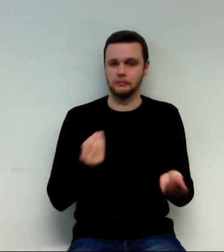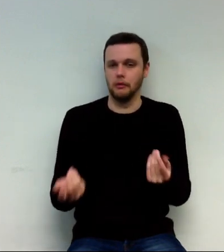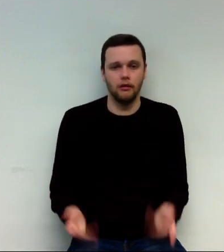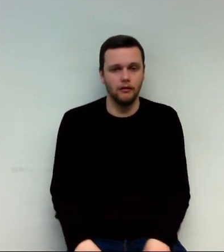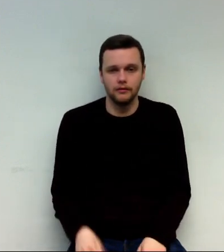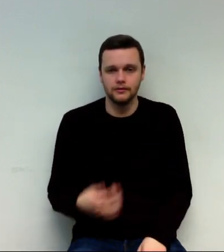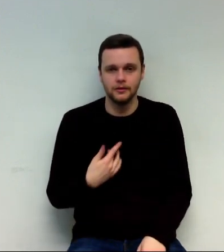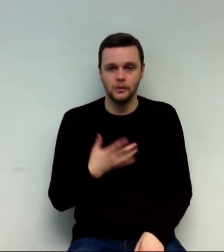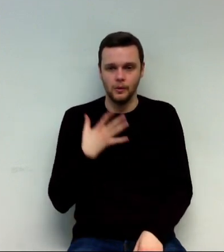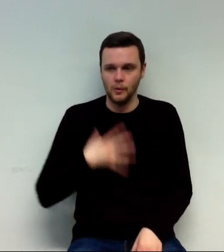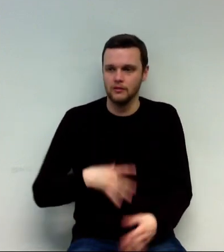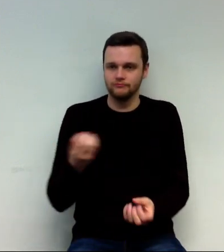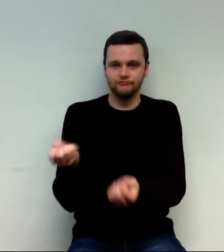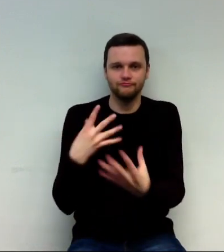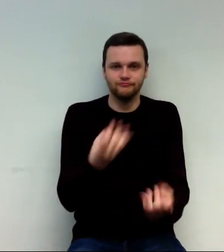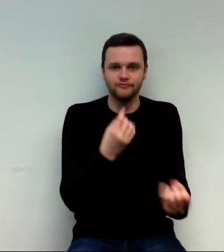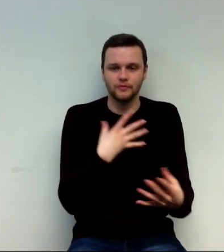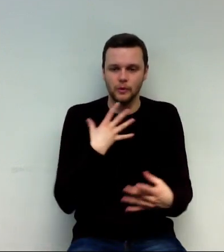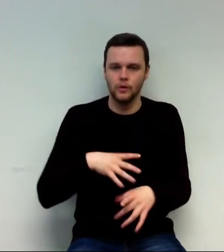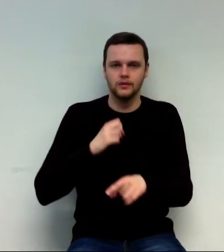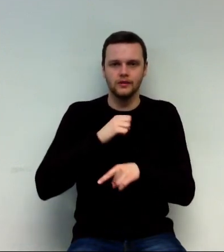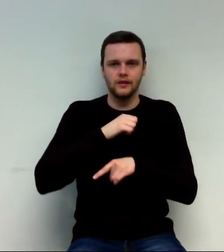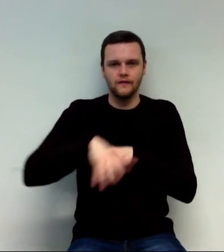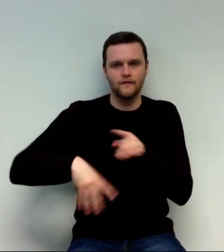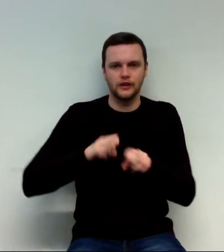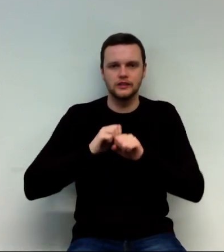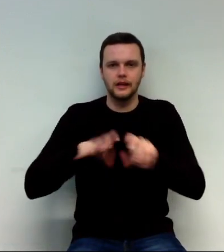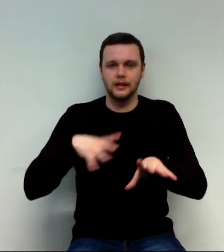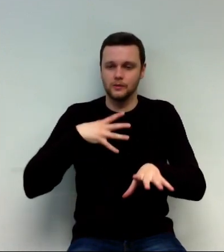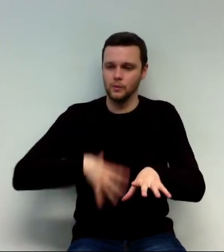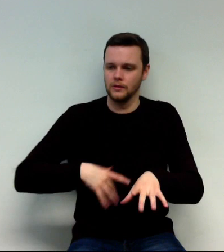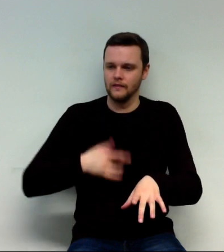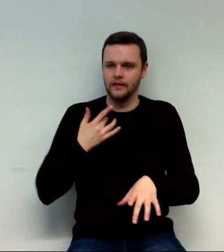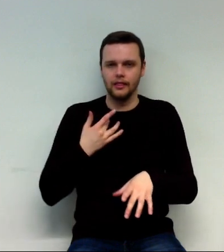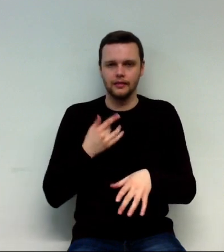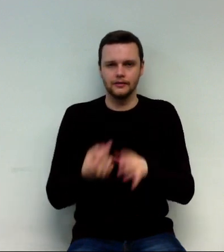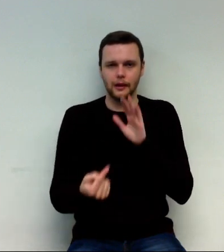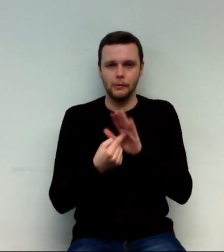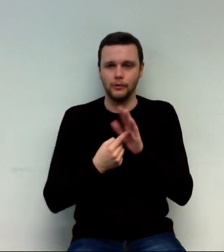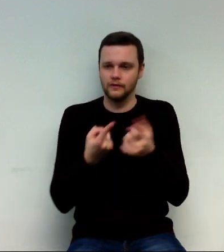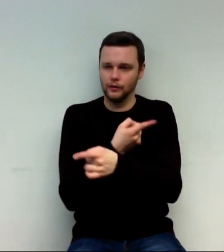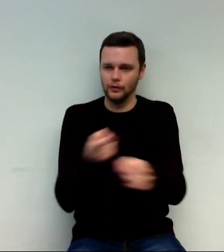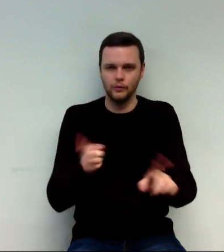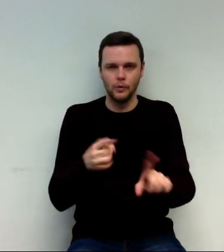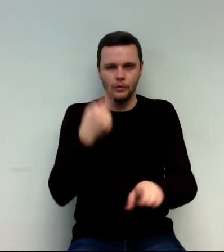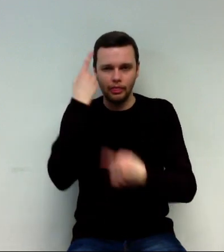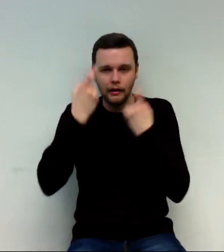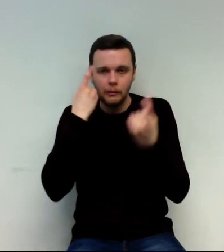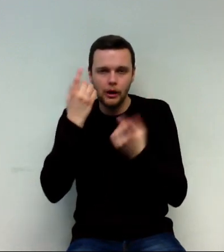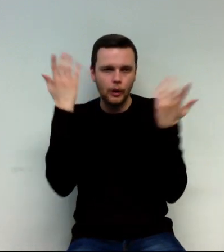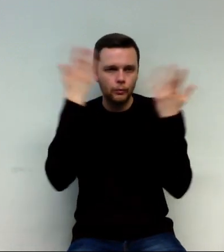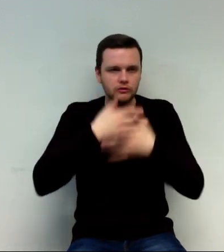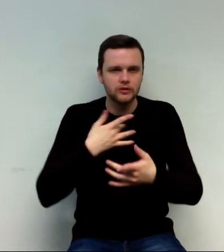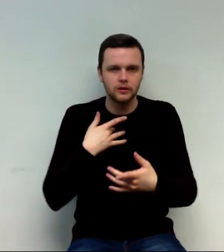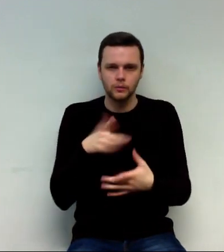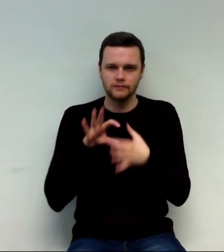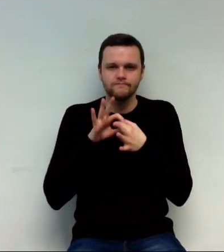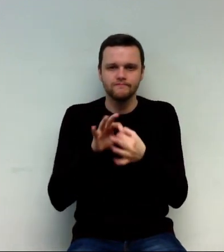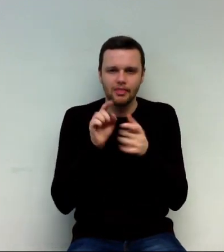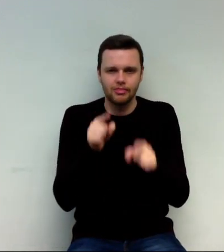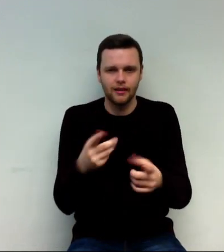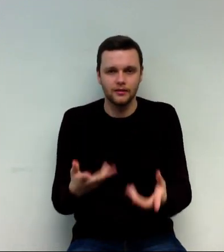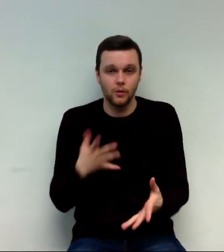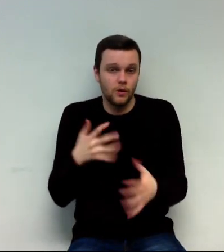suggestions, and we want FringeCasts to be relevant to what artists are thinking about or worrying about